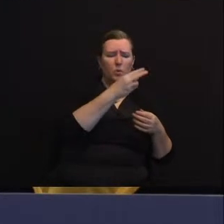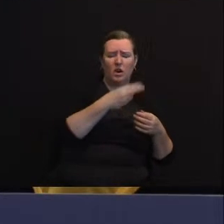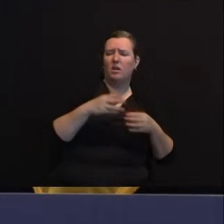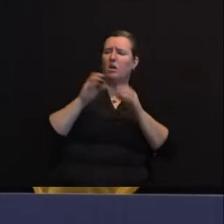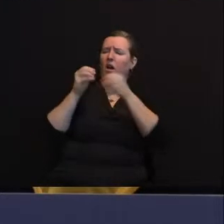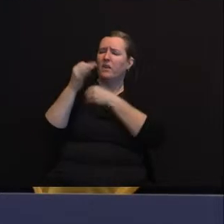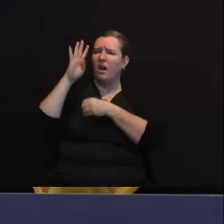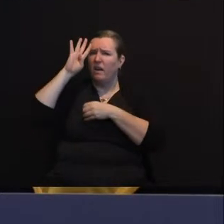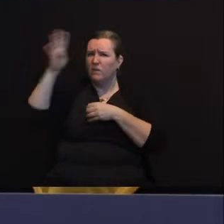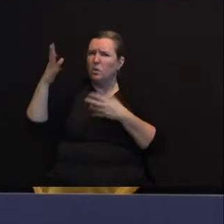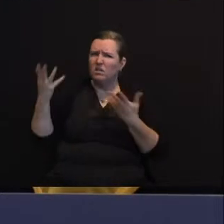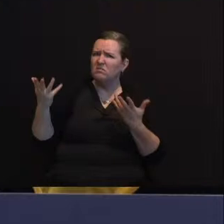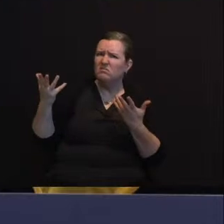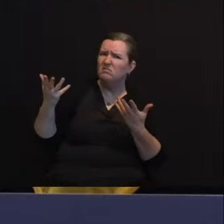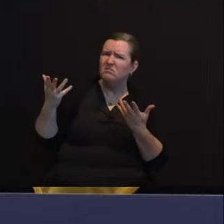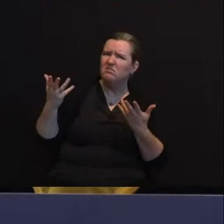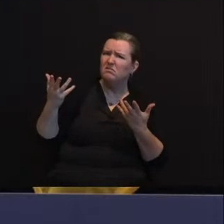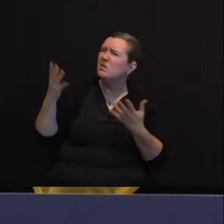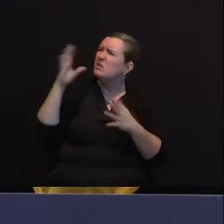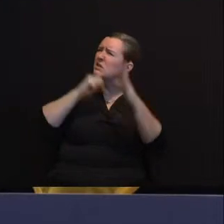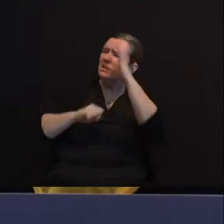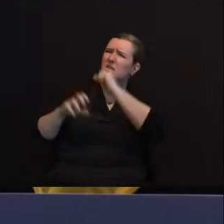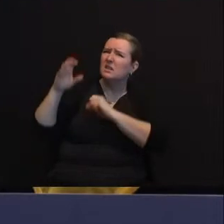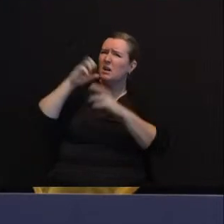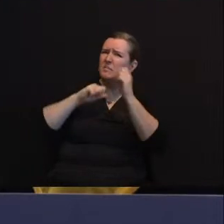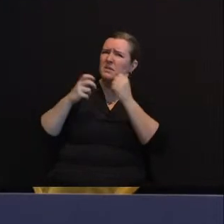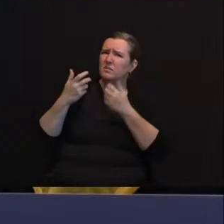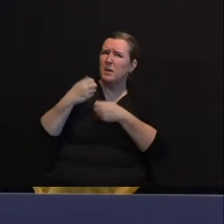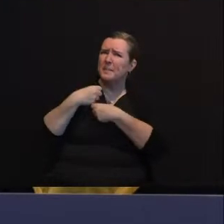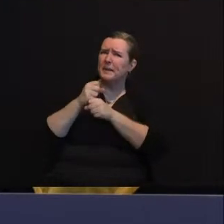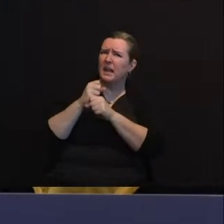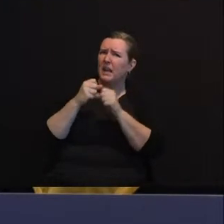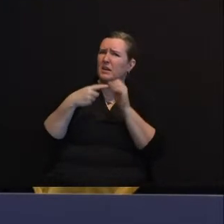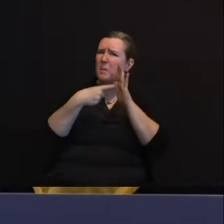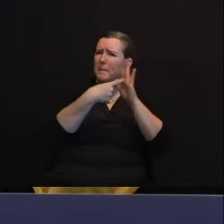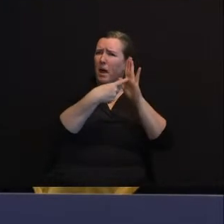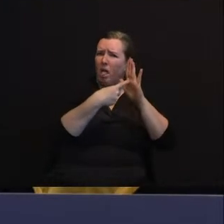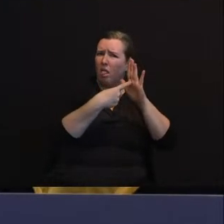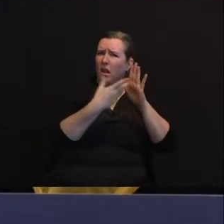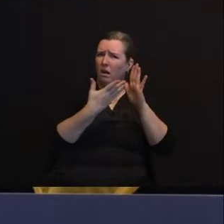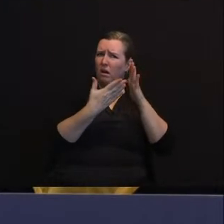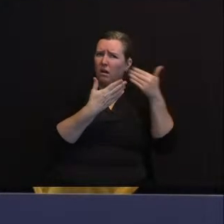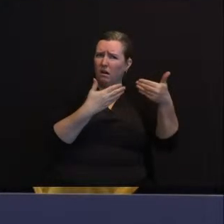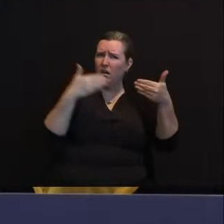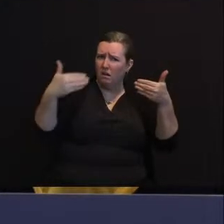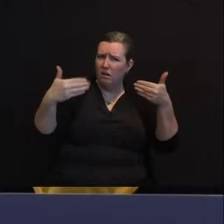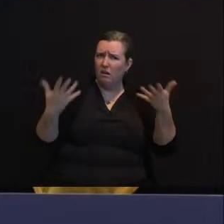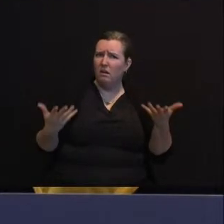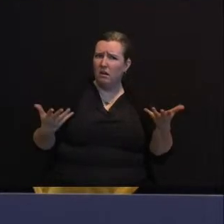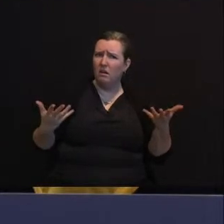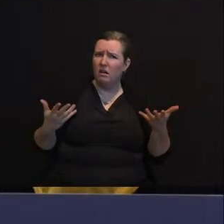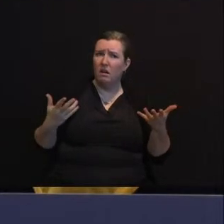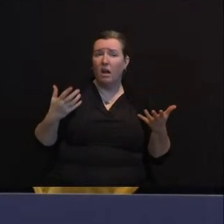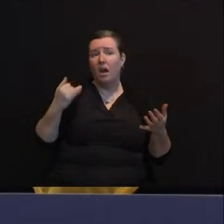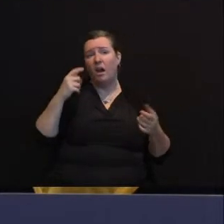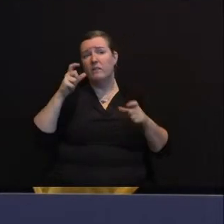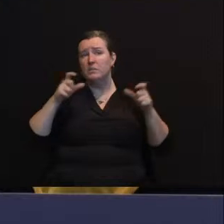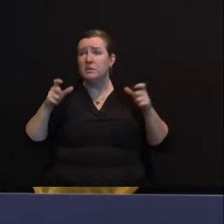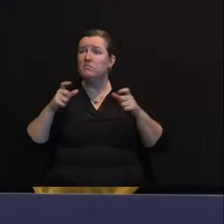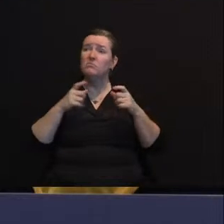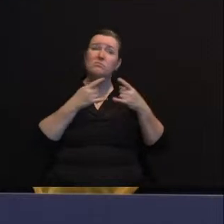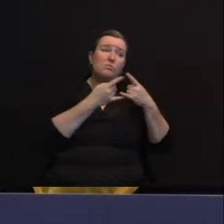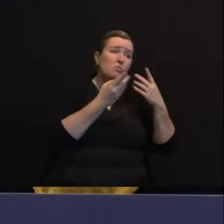based on worst case and moderate case? Did you talk about, did you factor in whether it's mask wearing or no social